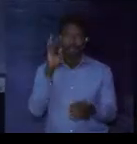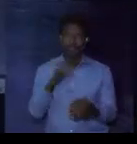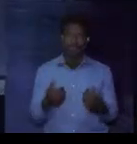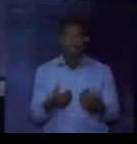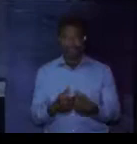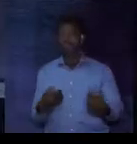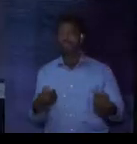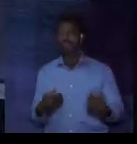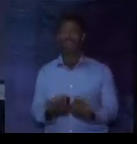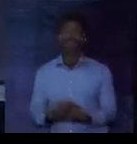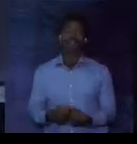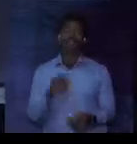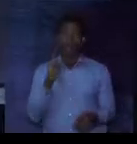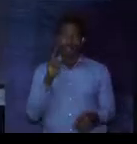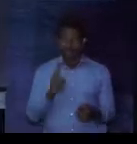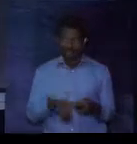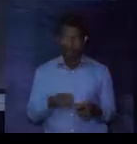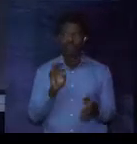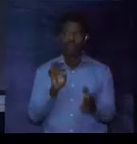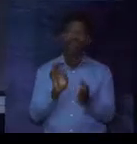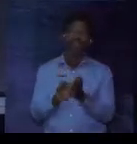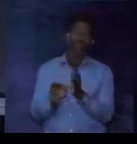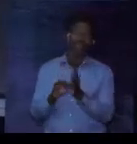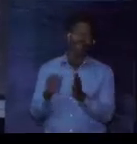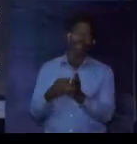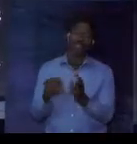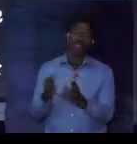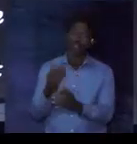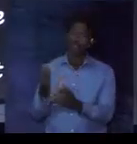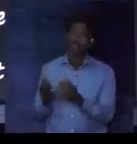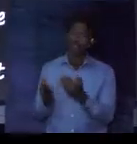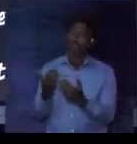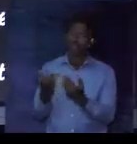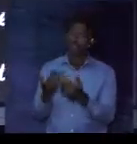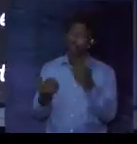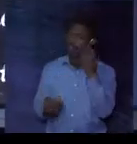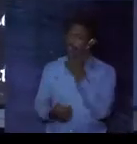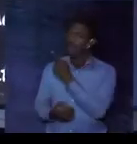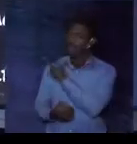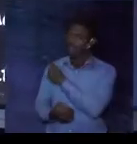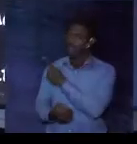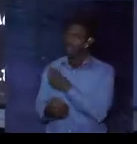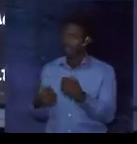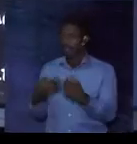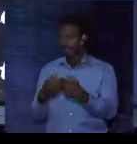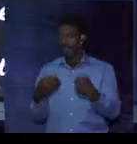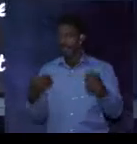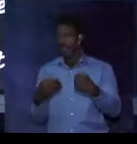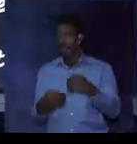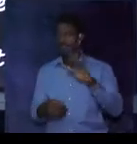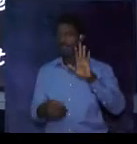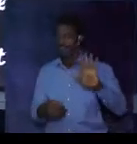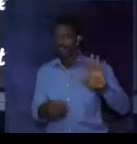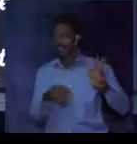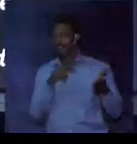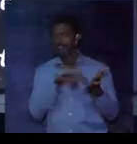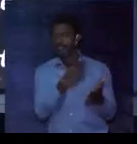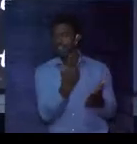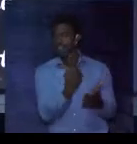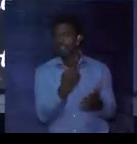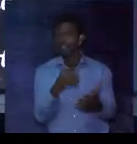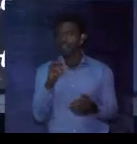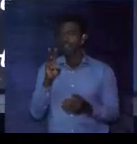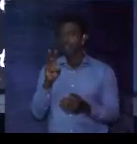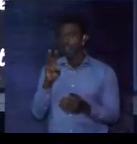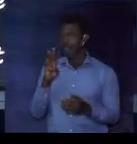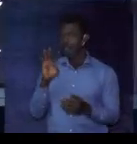and use it to count the ones, as I will do now. So you can see that I have moved the 649 to the right a little